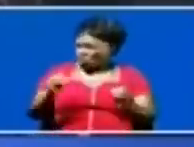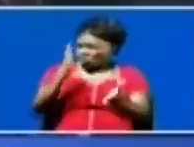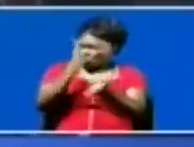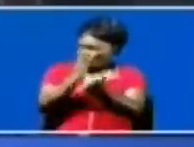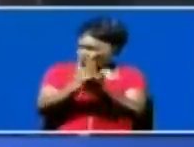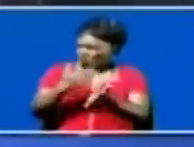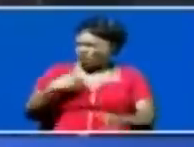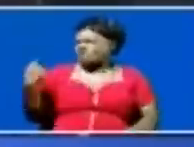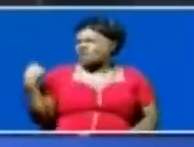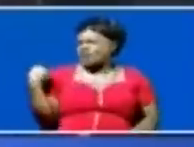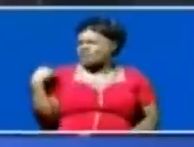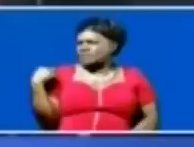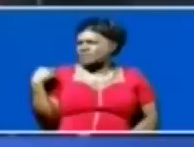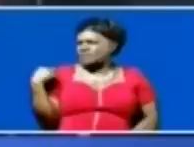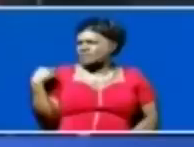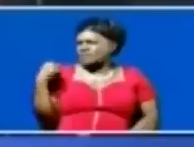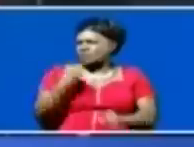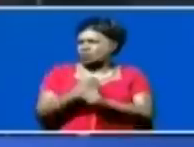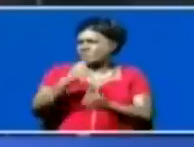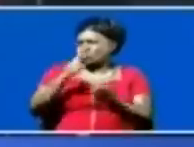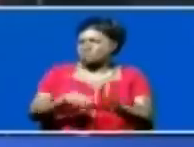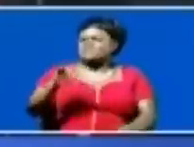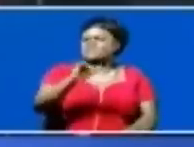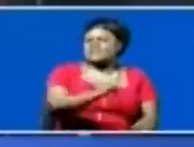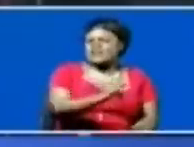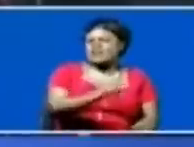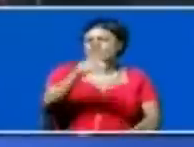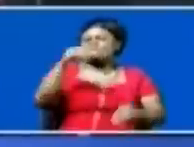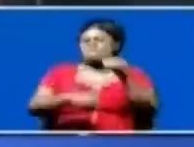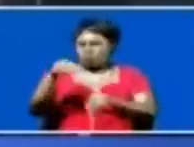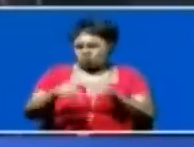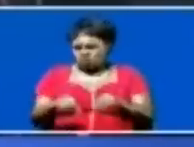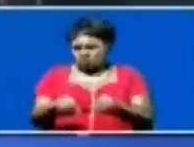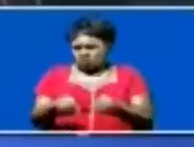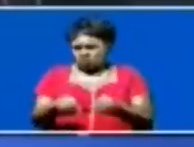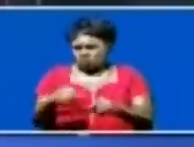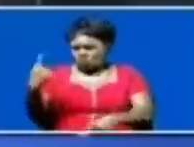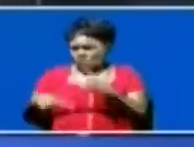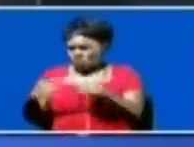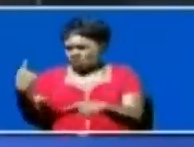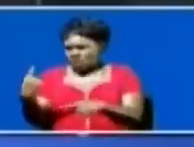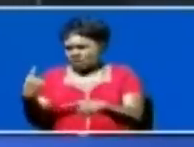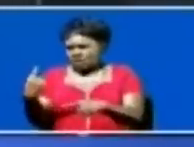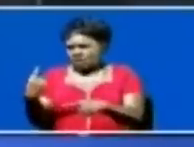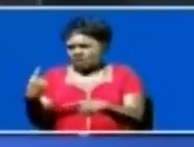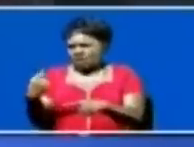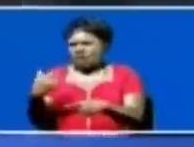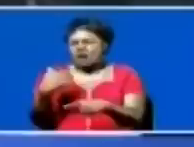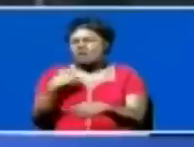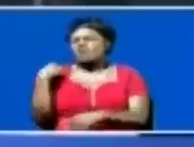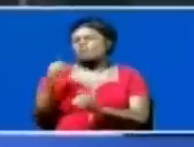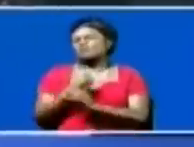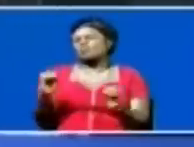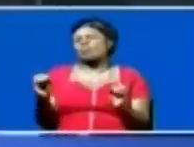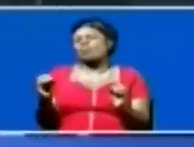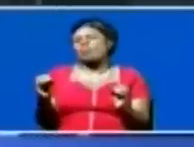indeed they have the numbers that they are saying, all they needed to do was to stay in and vote and defeat us. Because then we wouldn't have gotten the numbers if we